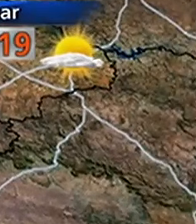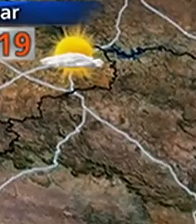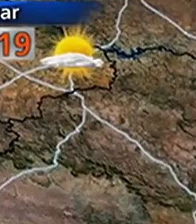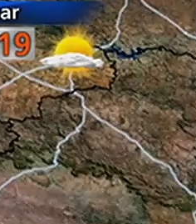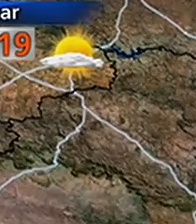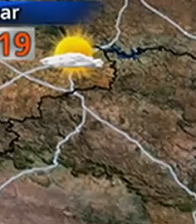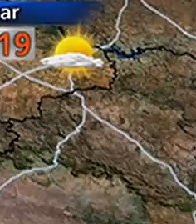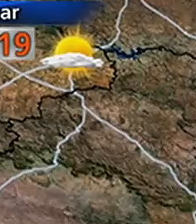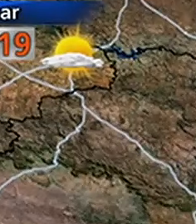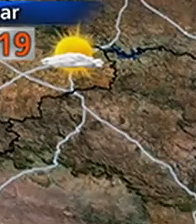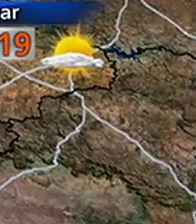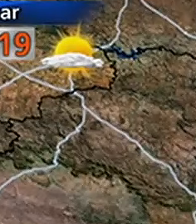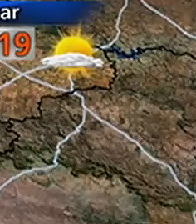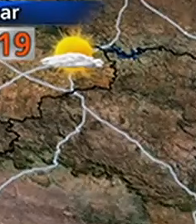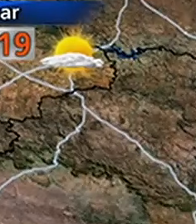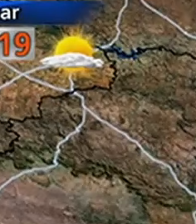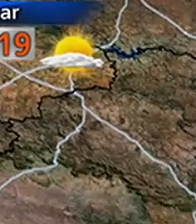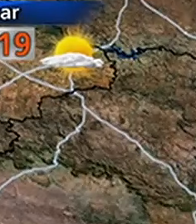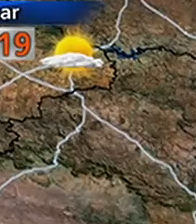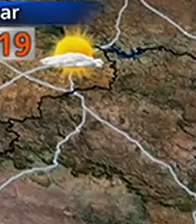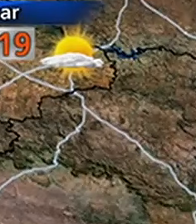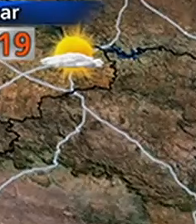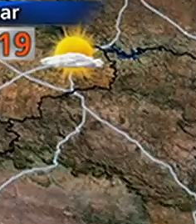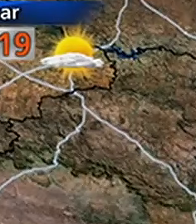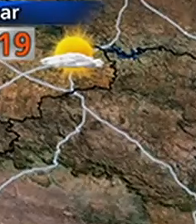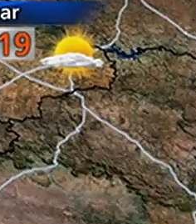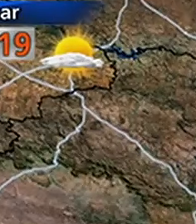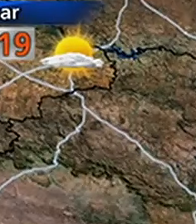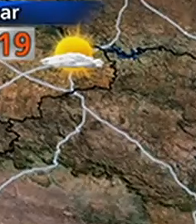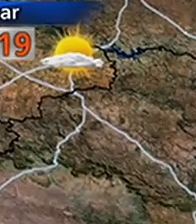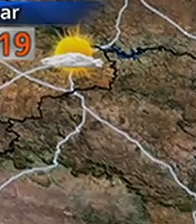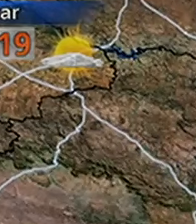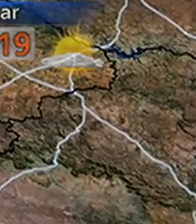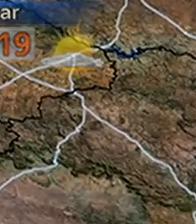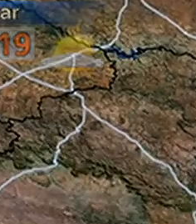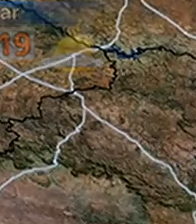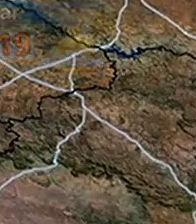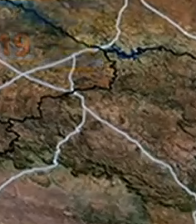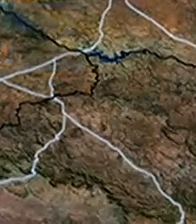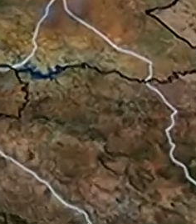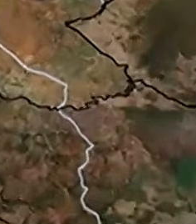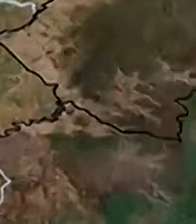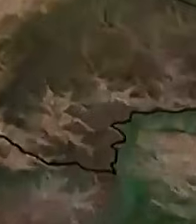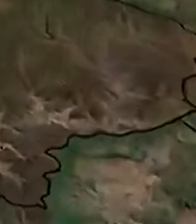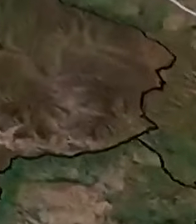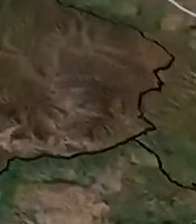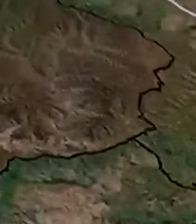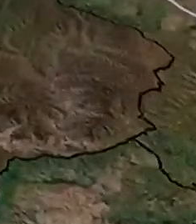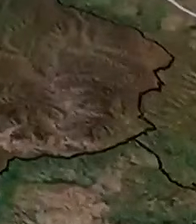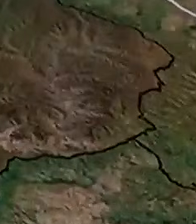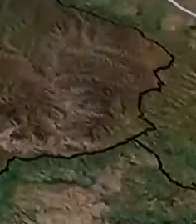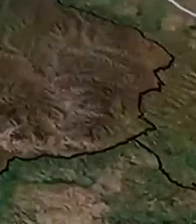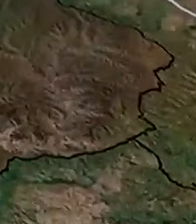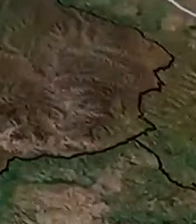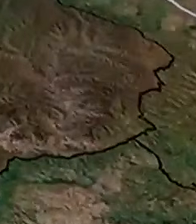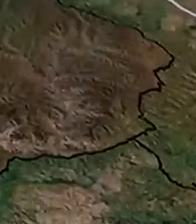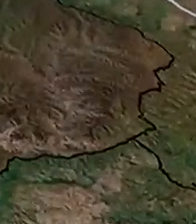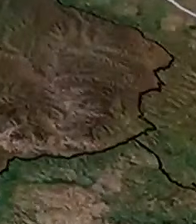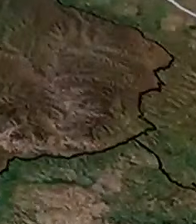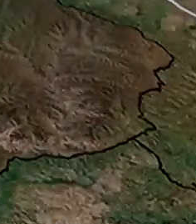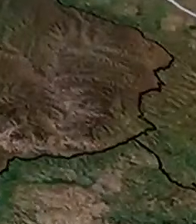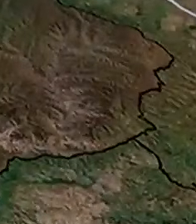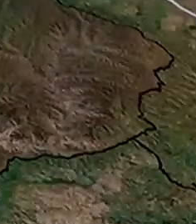tla ho futhuma le ho saeng ka re shebile hona ka Appington empa tse shebile ka Calvania le hona ka Sutherland o tla hlobate hona ha isale re kgati re thafela ho leshome le metse o